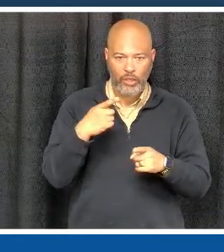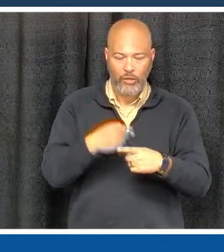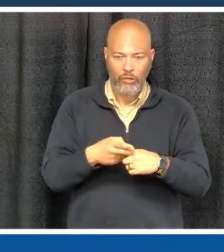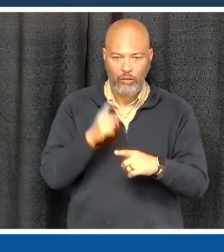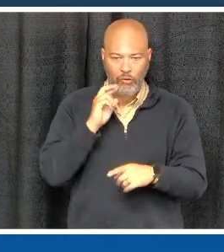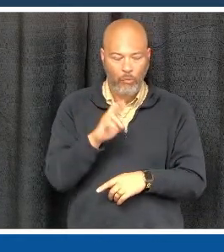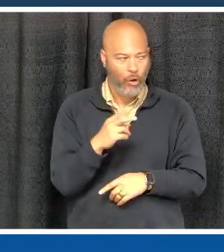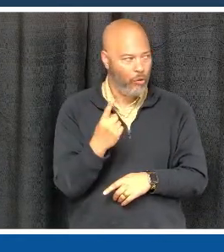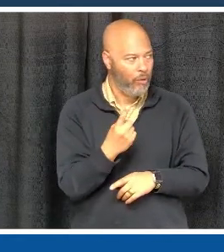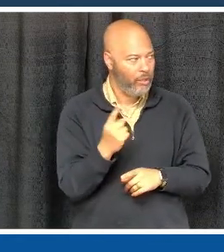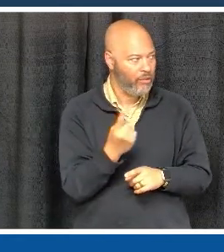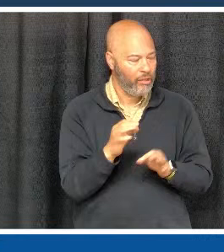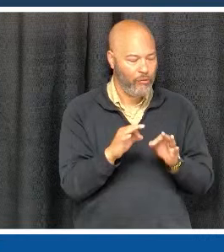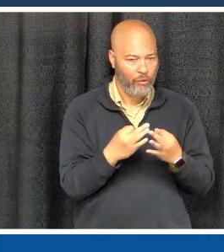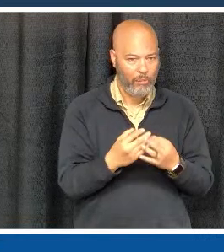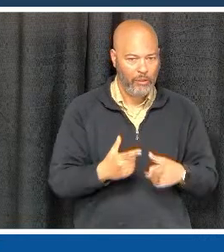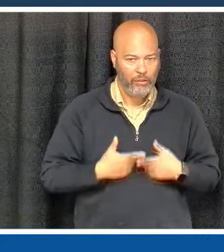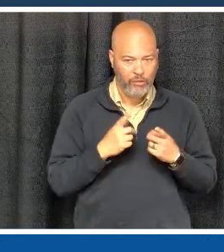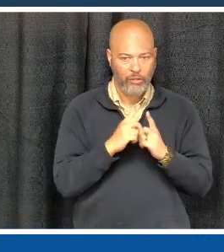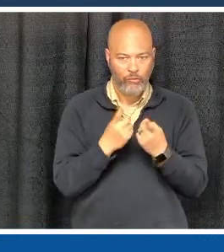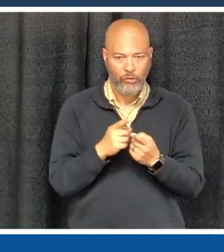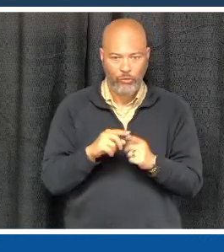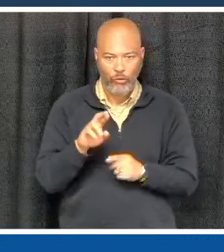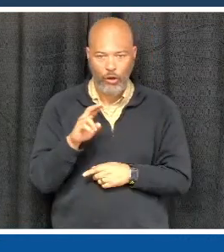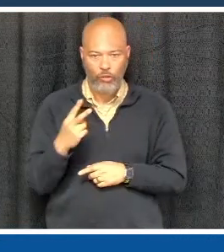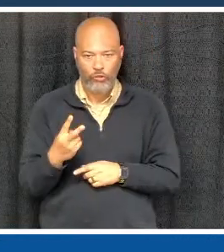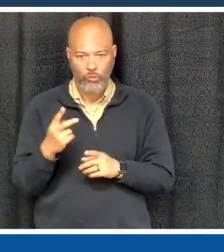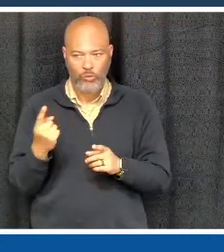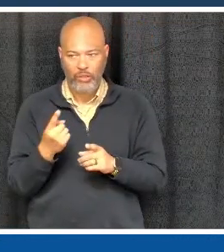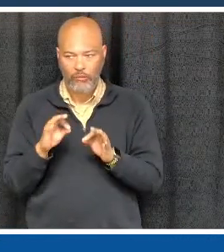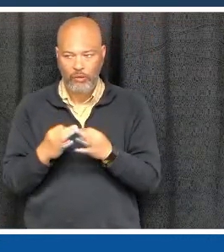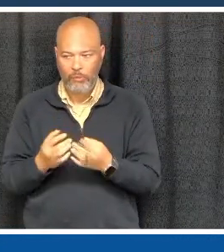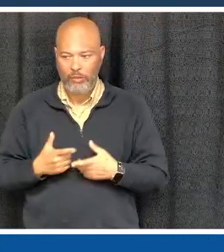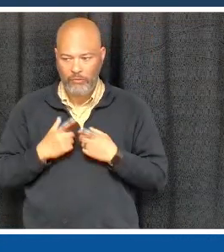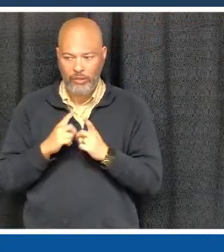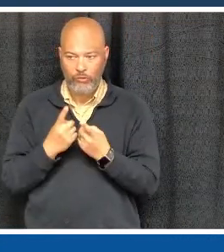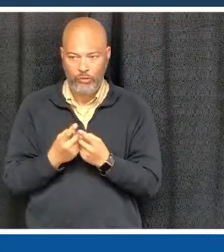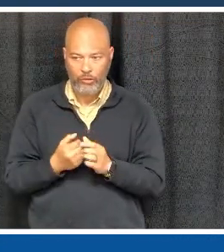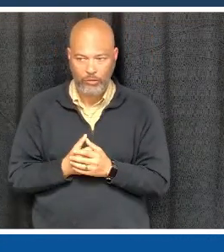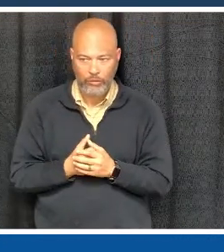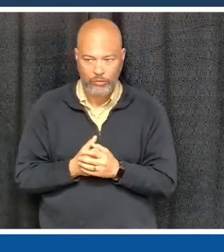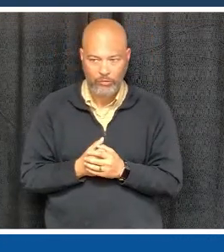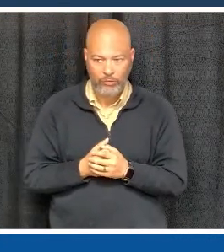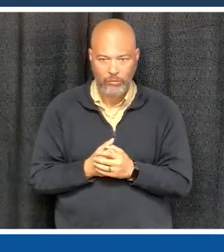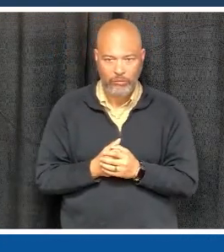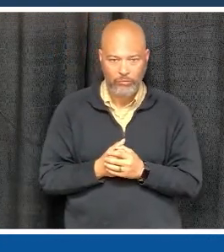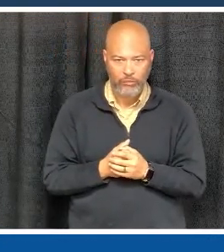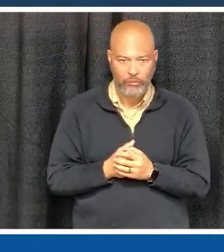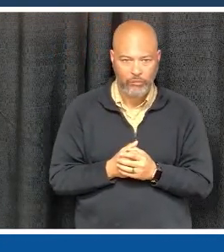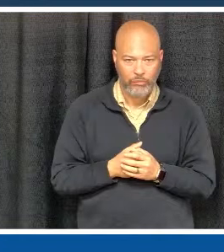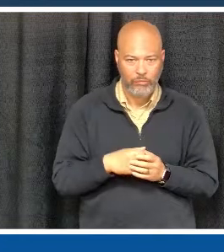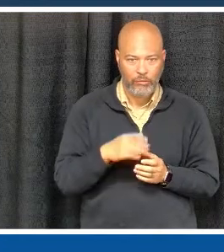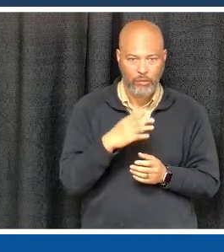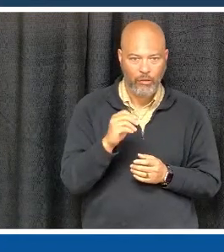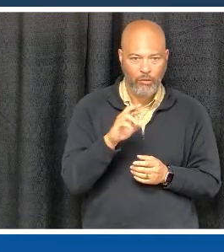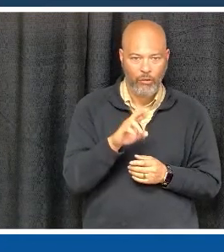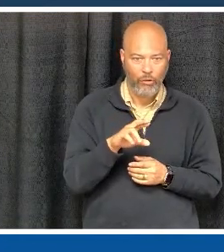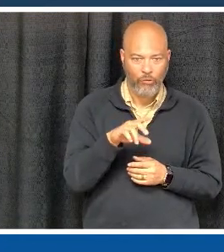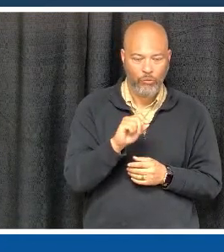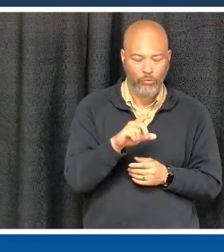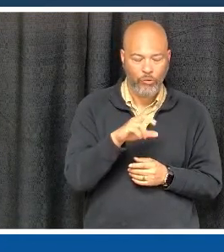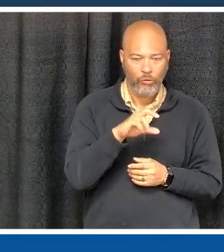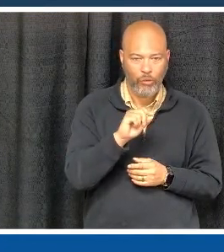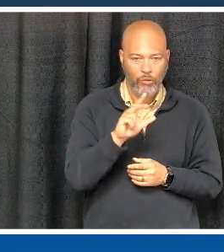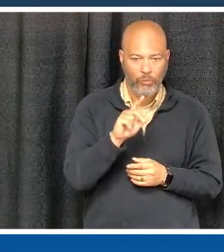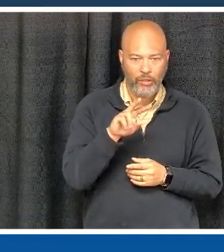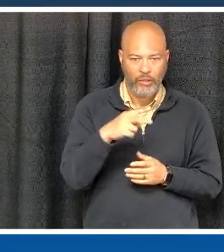Single Family Residential District to R2 Single Family Residential District. Ordinance 81,